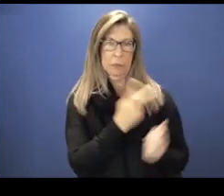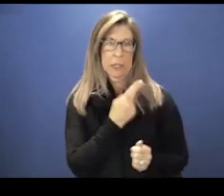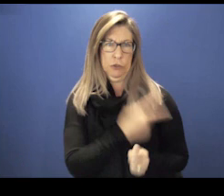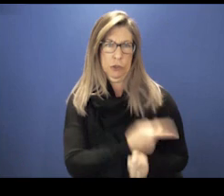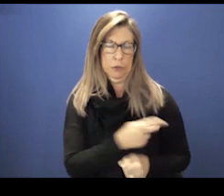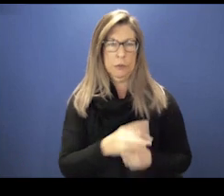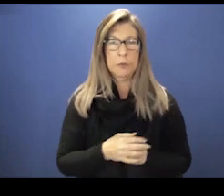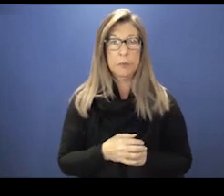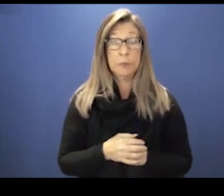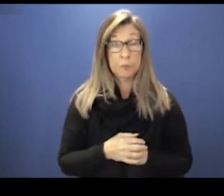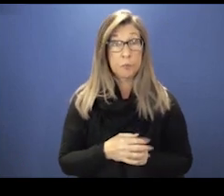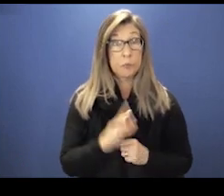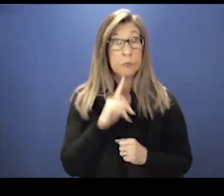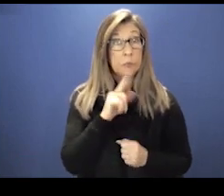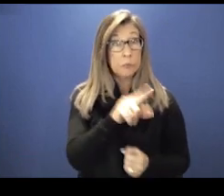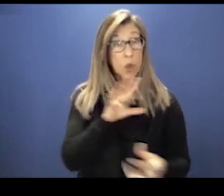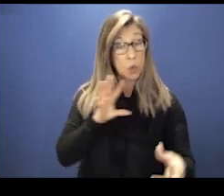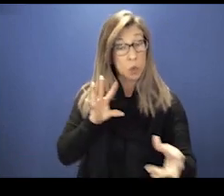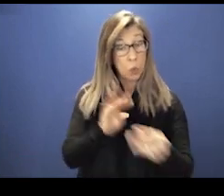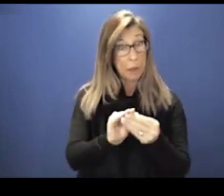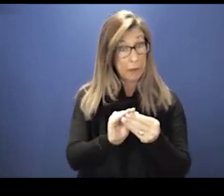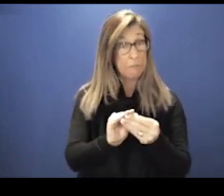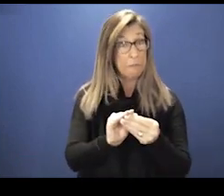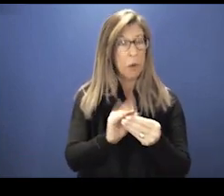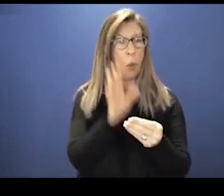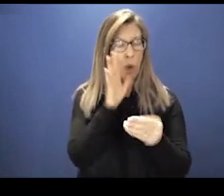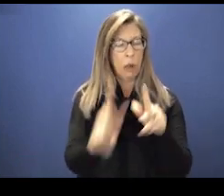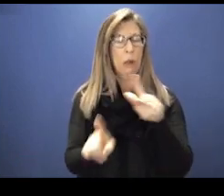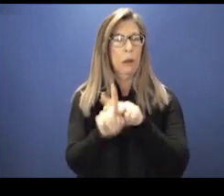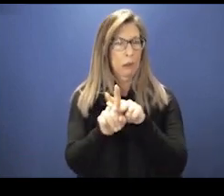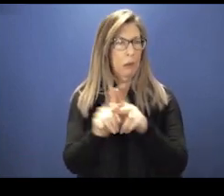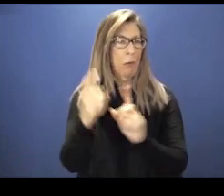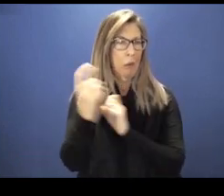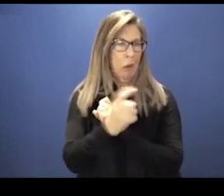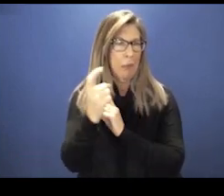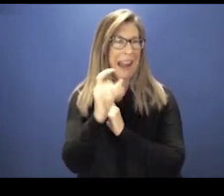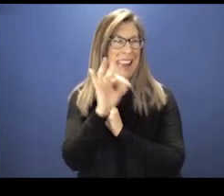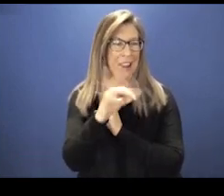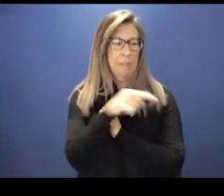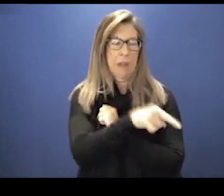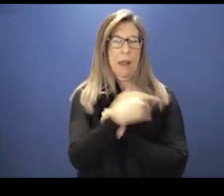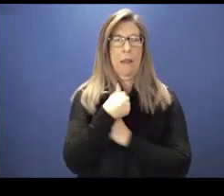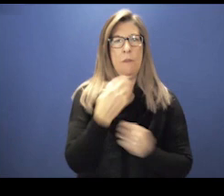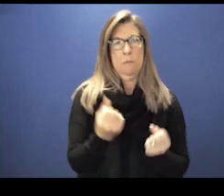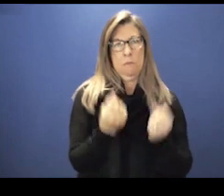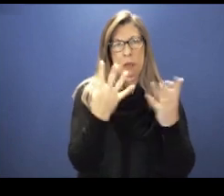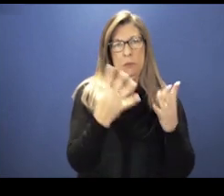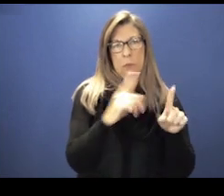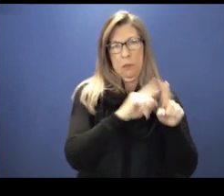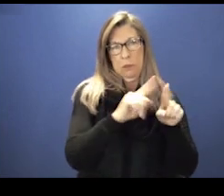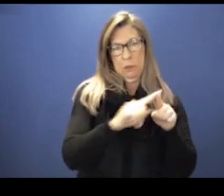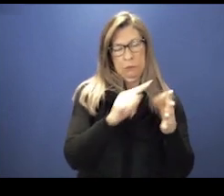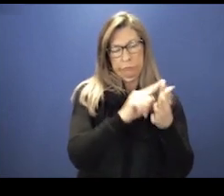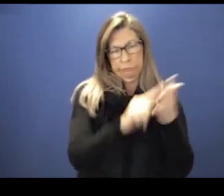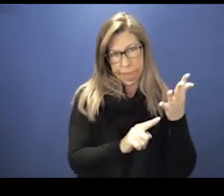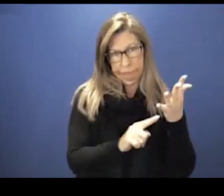patient. Note the cumulative category will appear automatically if applicable.